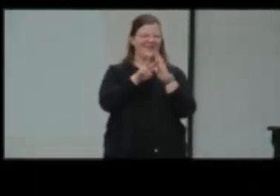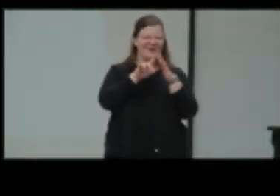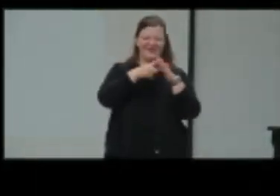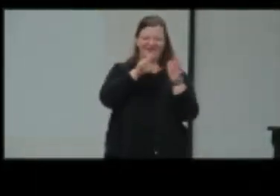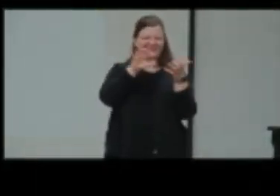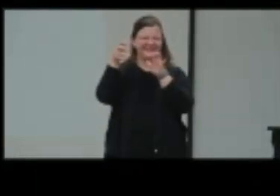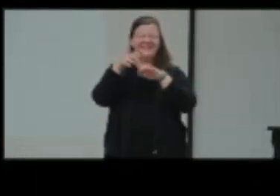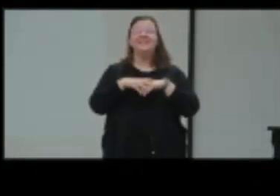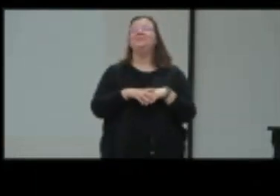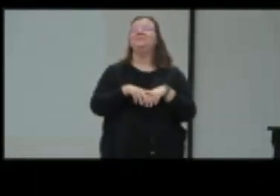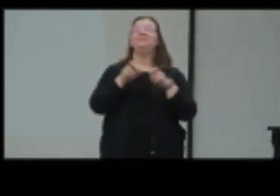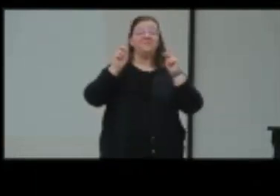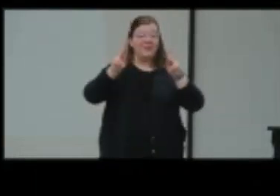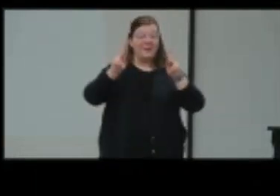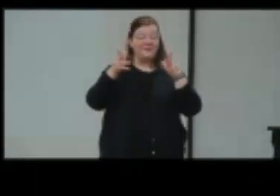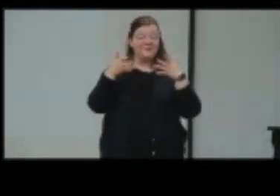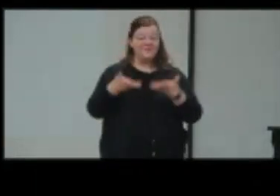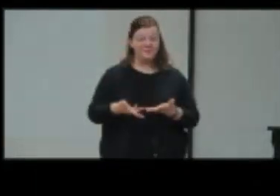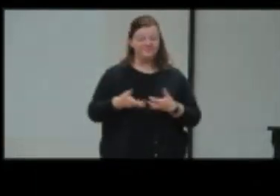So